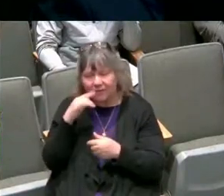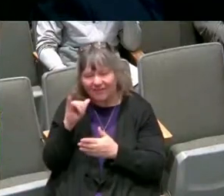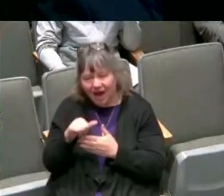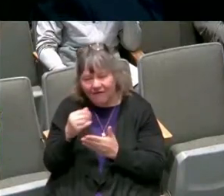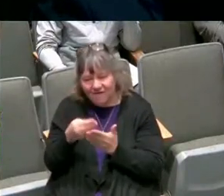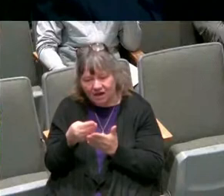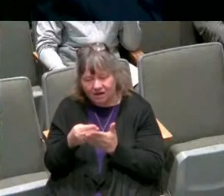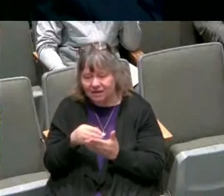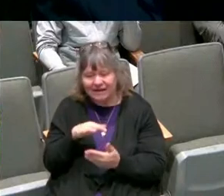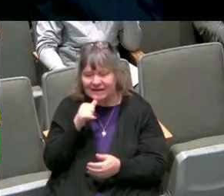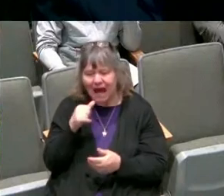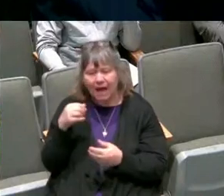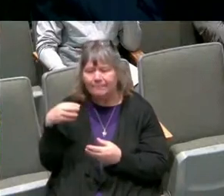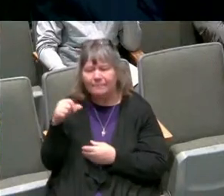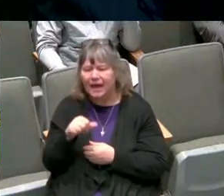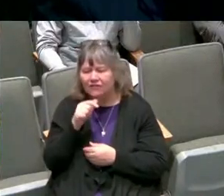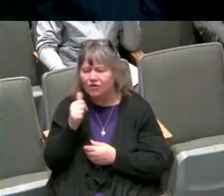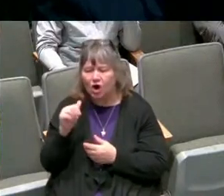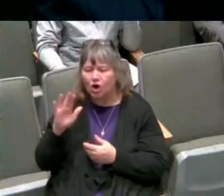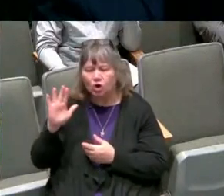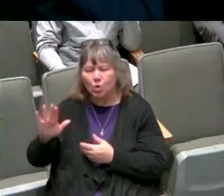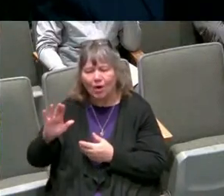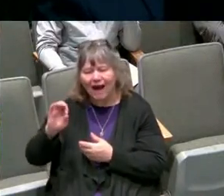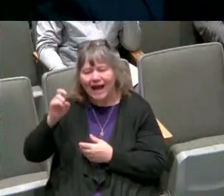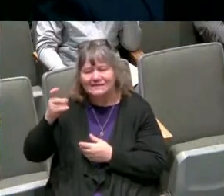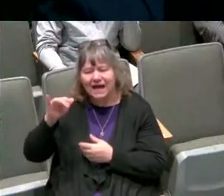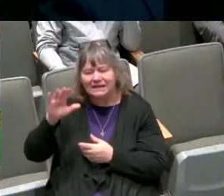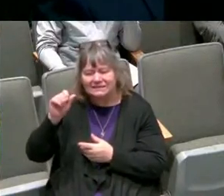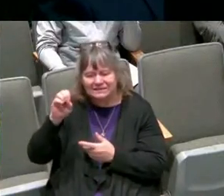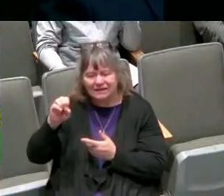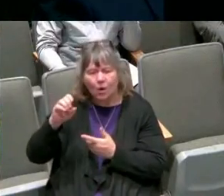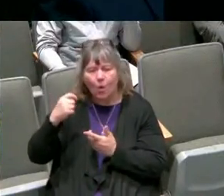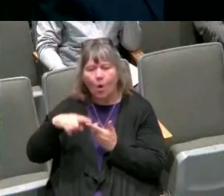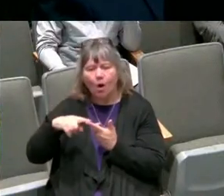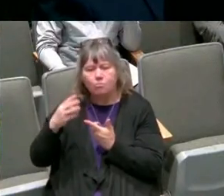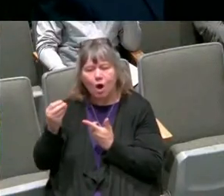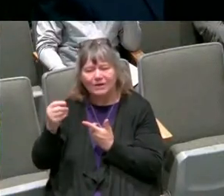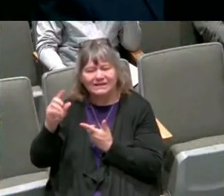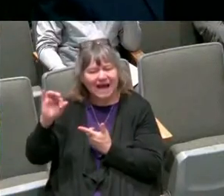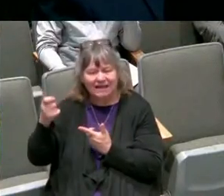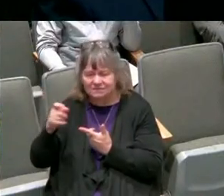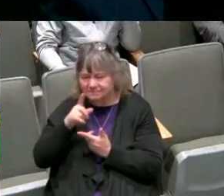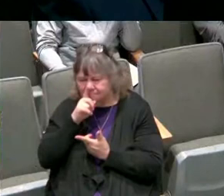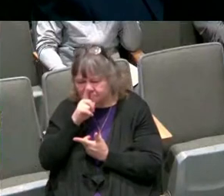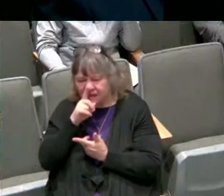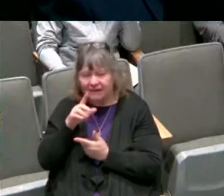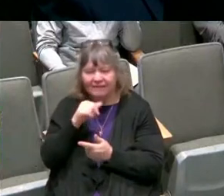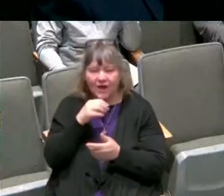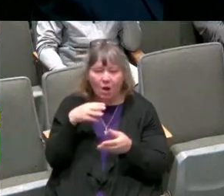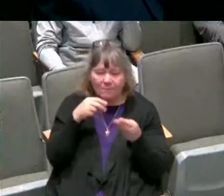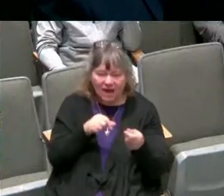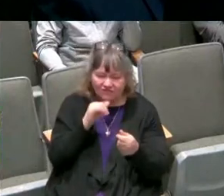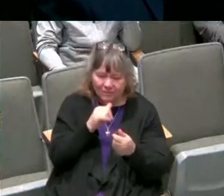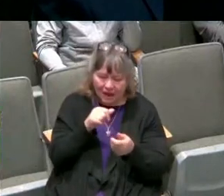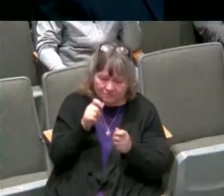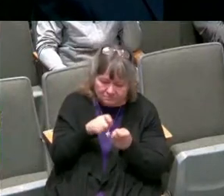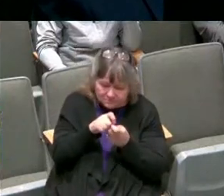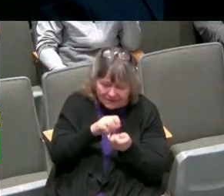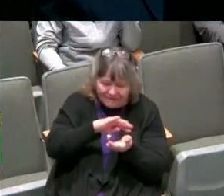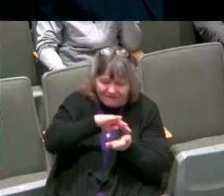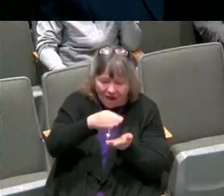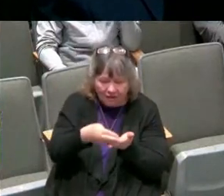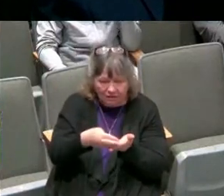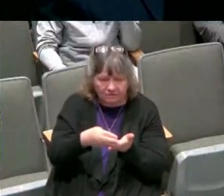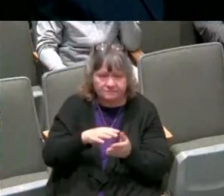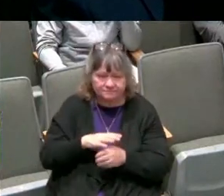they're not paid by money that's raised from your excise taxes or your property taxes they're paid from that service